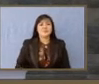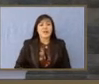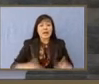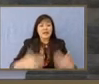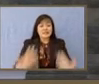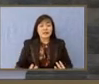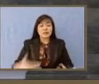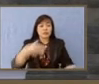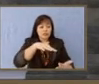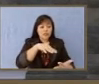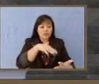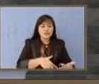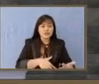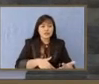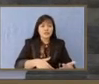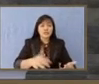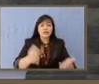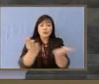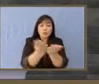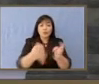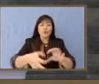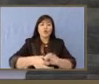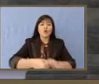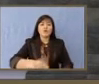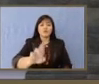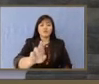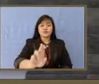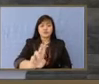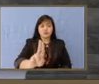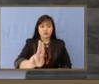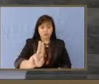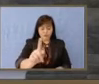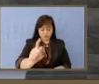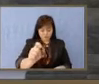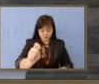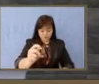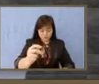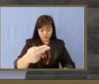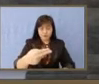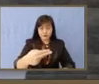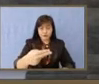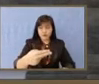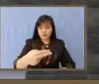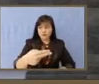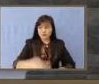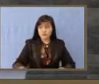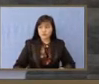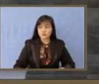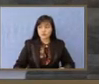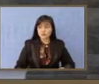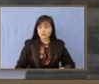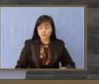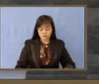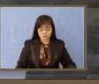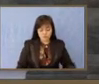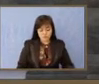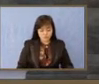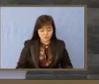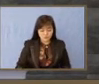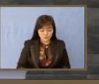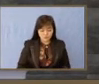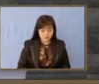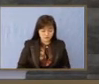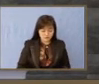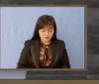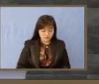right? Nasa Book of Ruth na po tayo. And I'm sorry, I would like to request everyone again to please stand. Let's just read